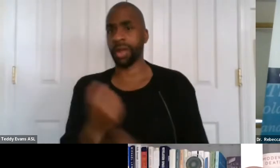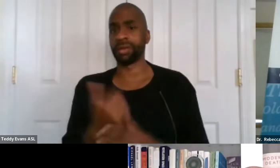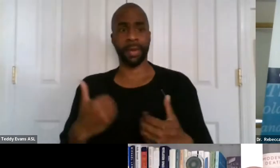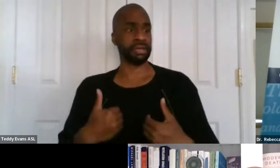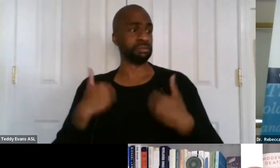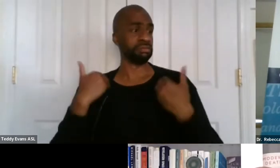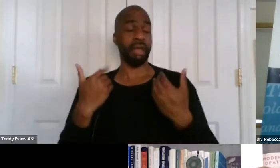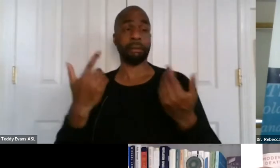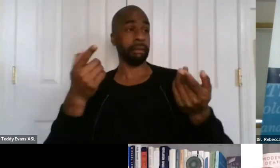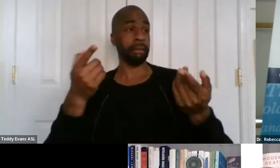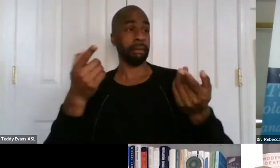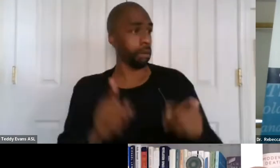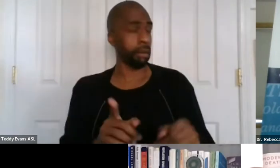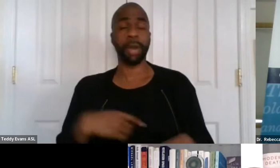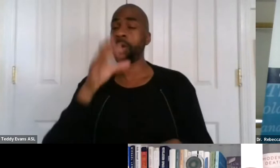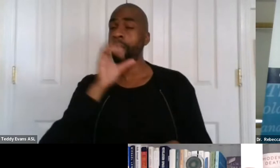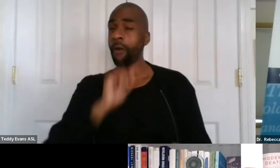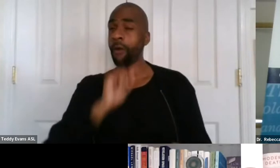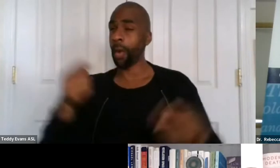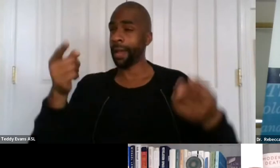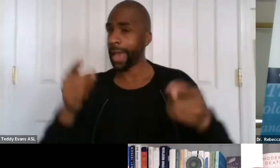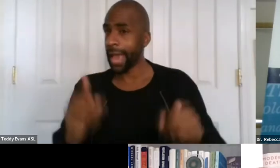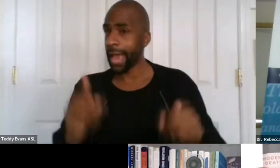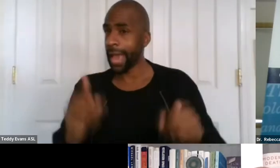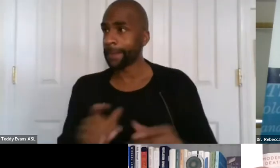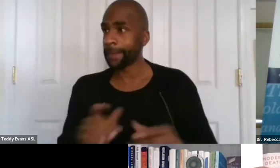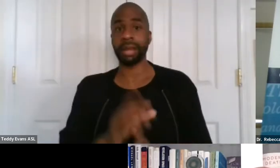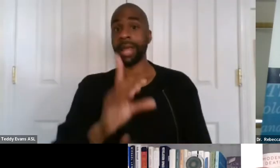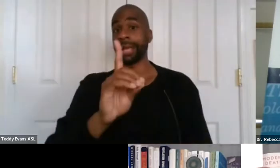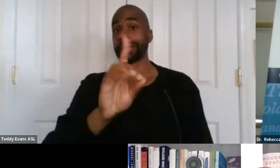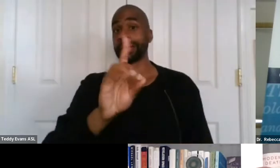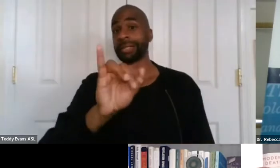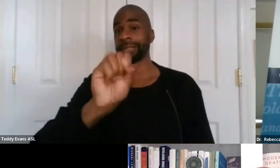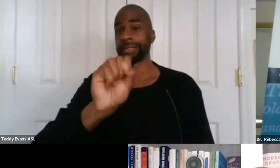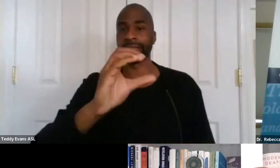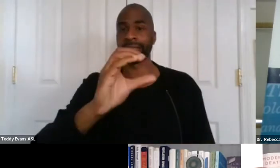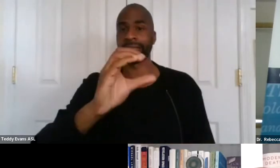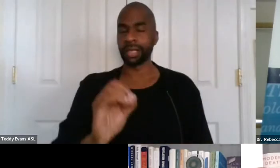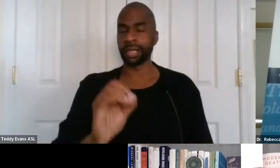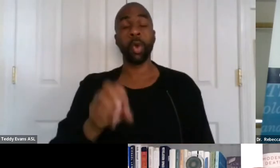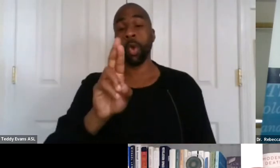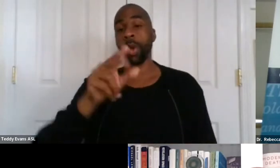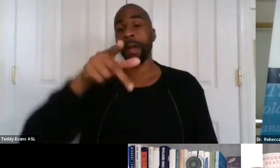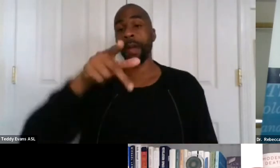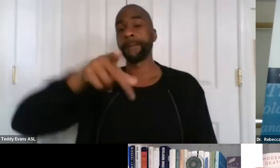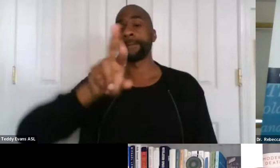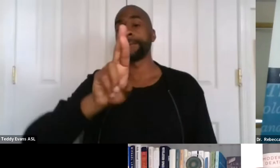you age. Things like degenerated discs or prolapsed discs. I mean, all the sort of things that you might have heard